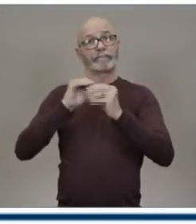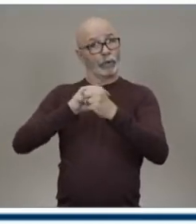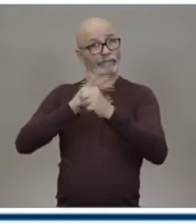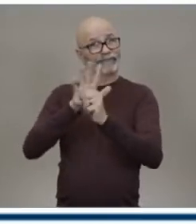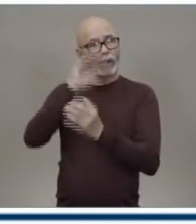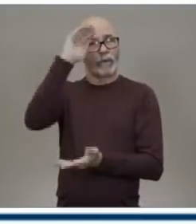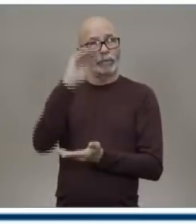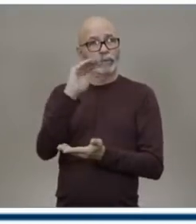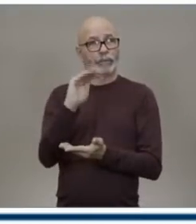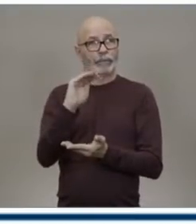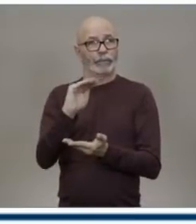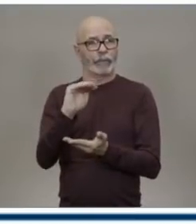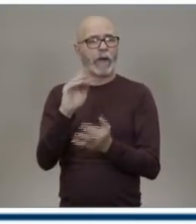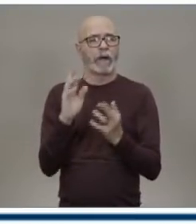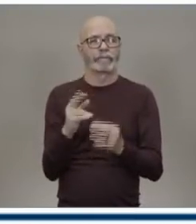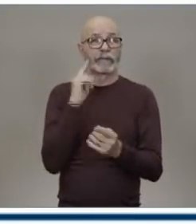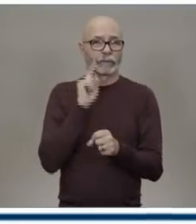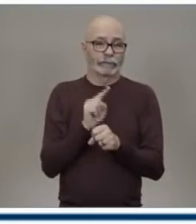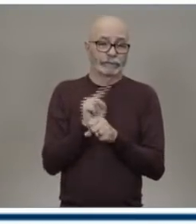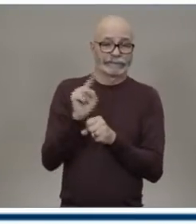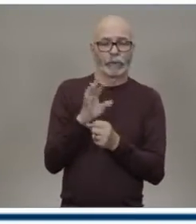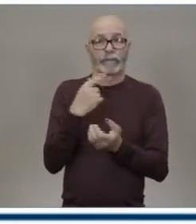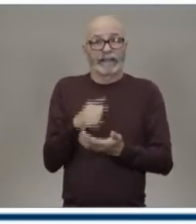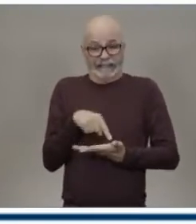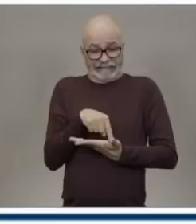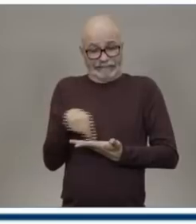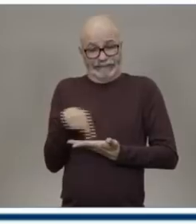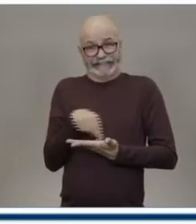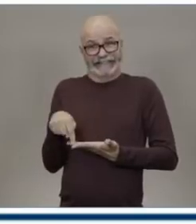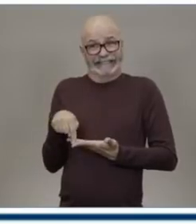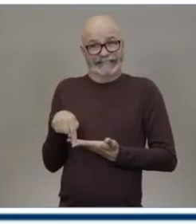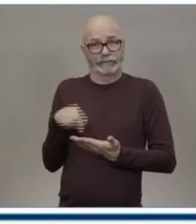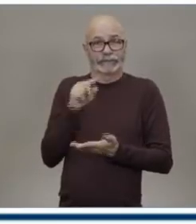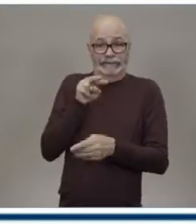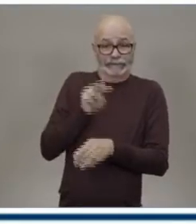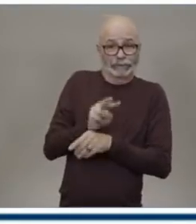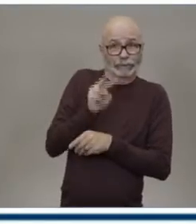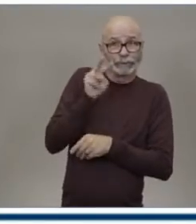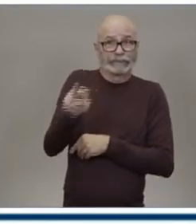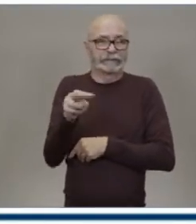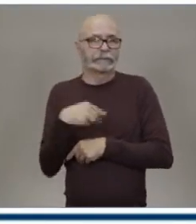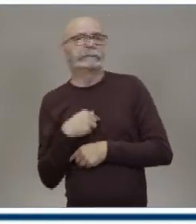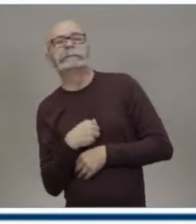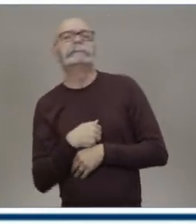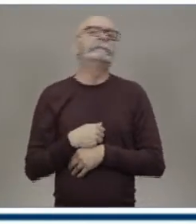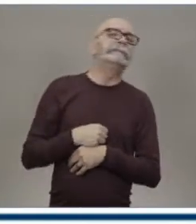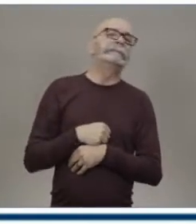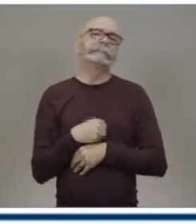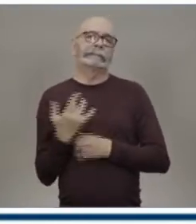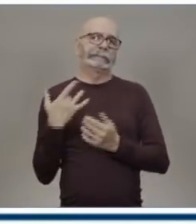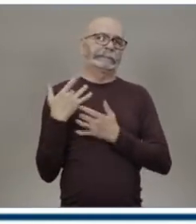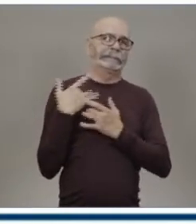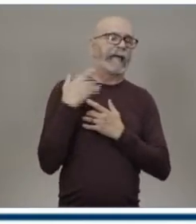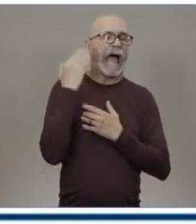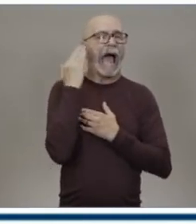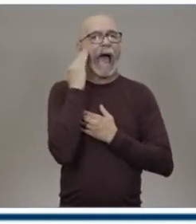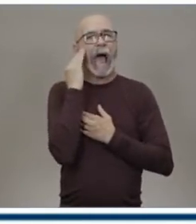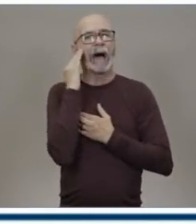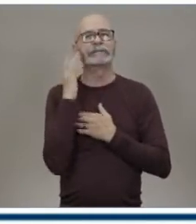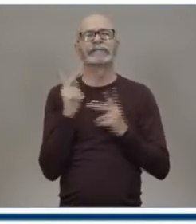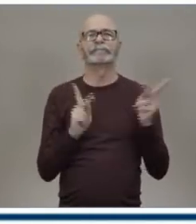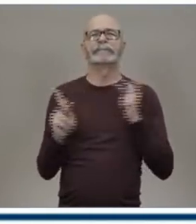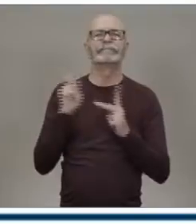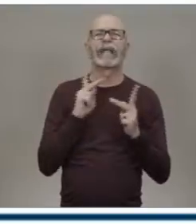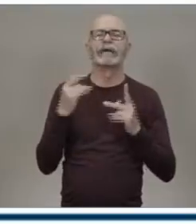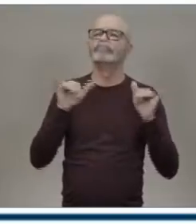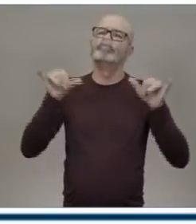that we're in now of the holiday season, is critical for us. Traditionally, this is a time where people continue to travel to